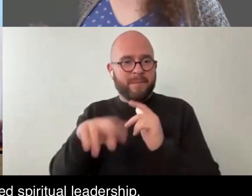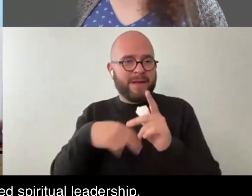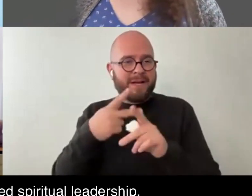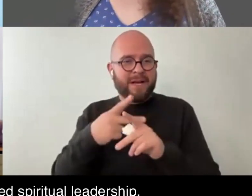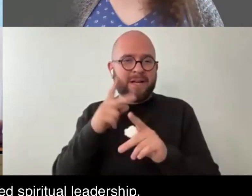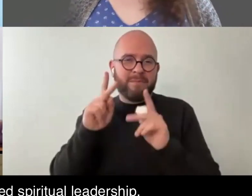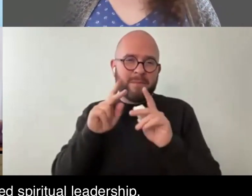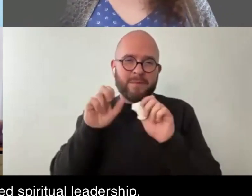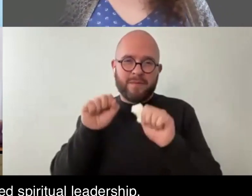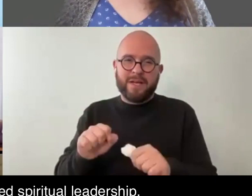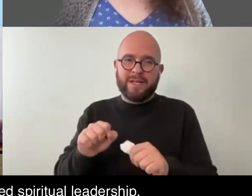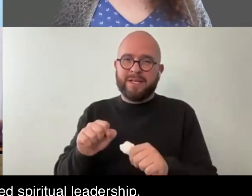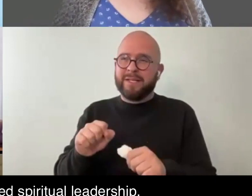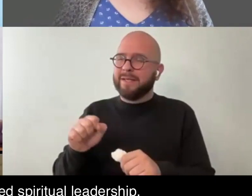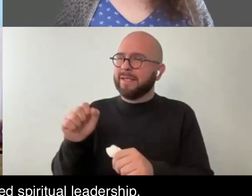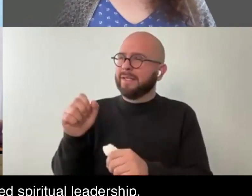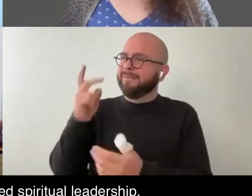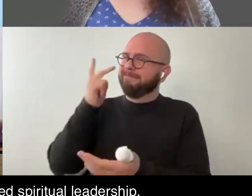honor